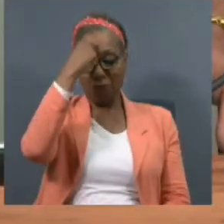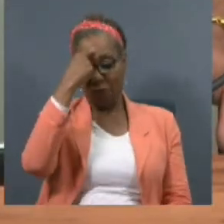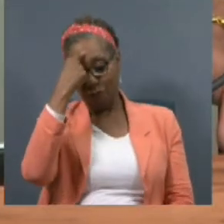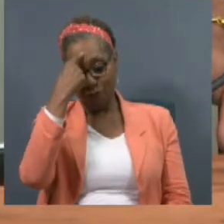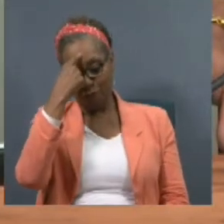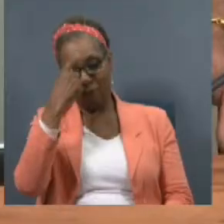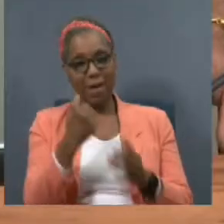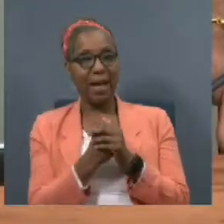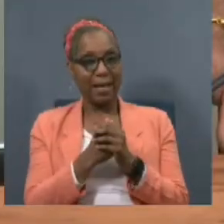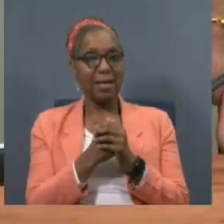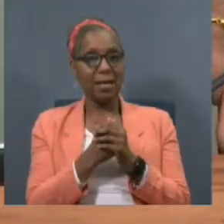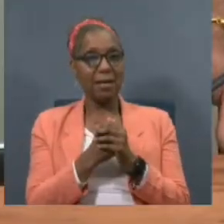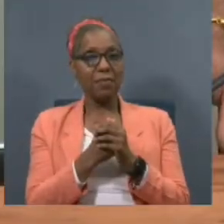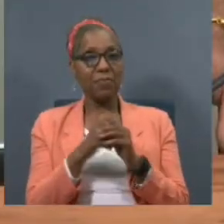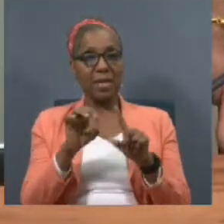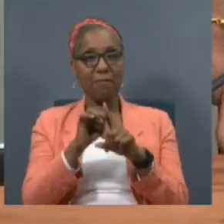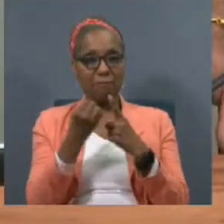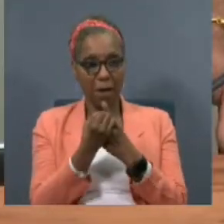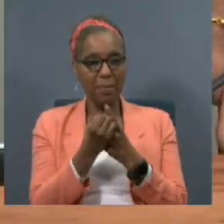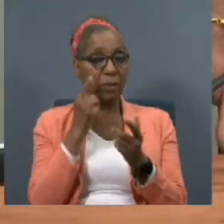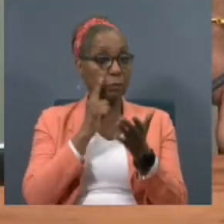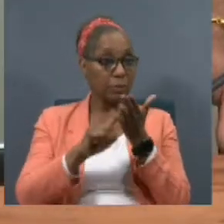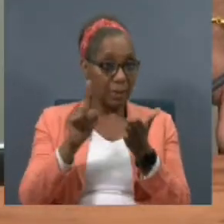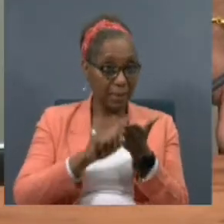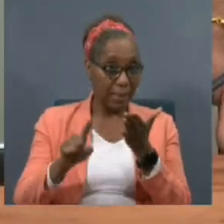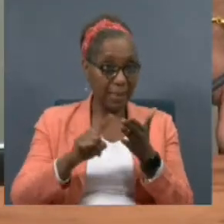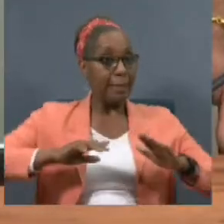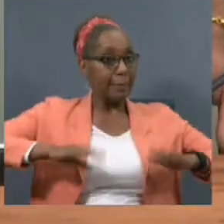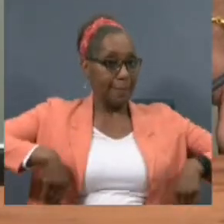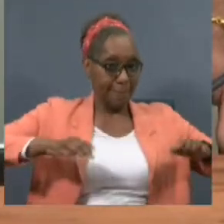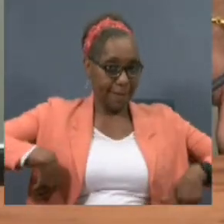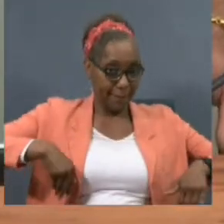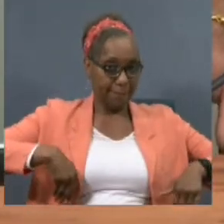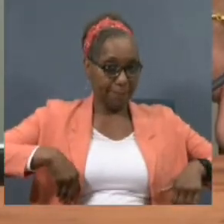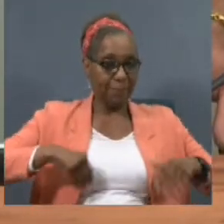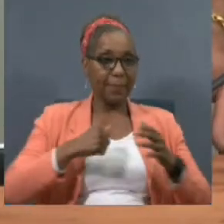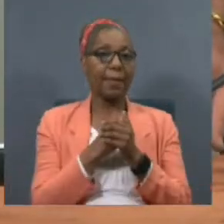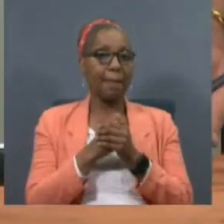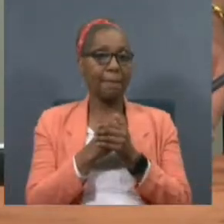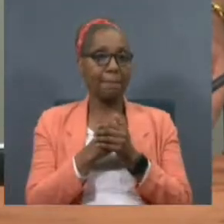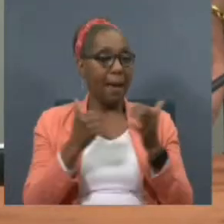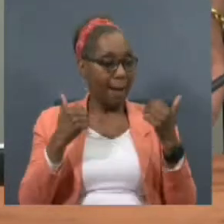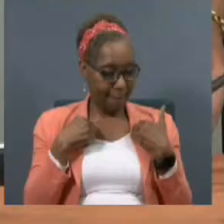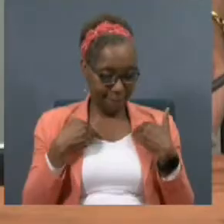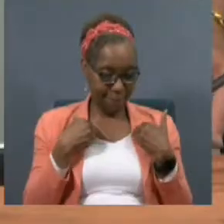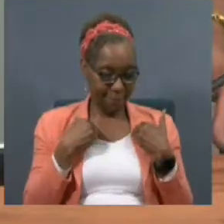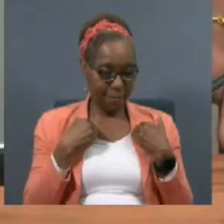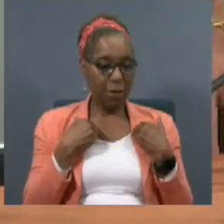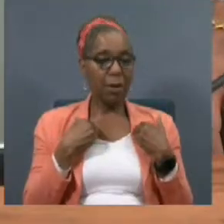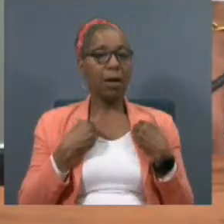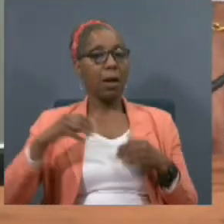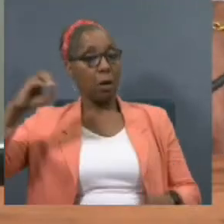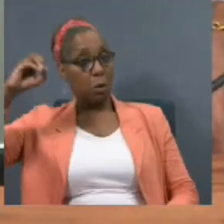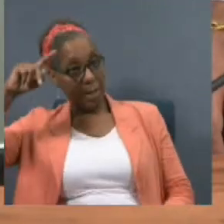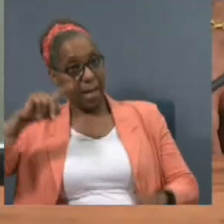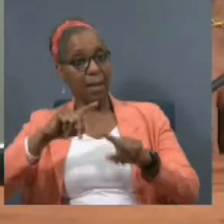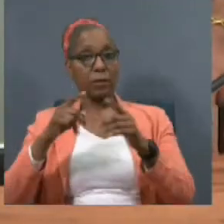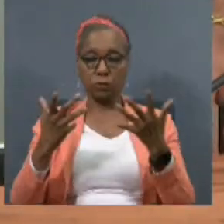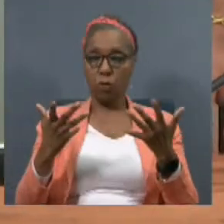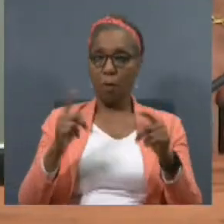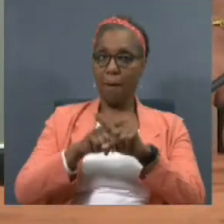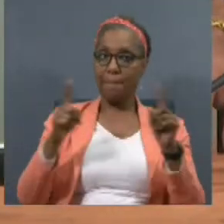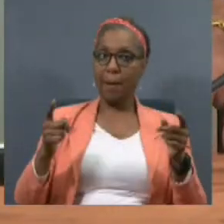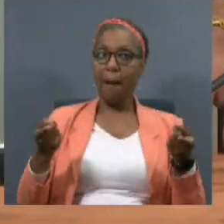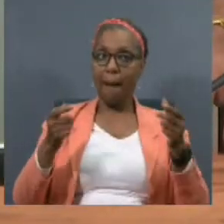that the environmental study, that it hasn't been done, right? Okay. So now, if it has been